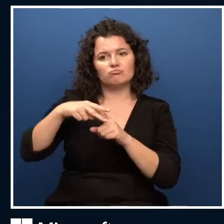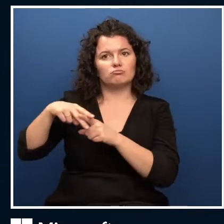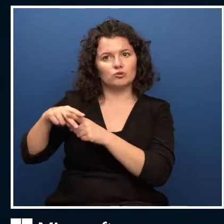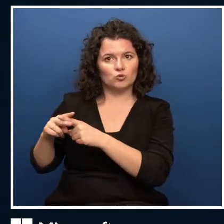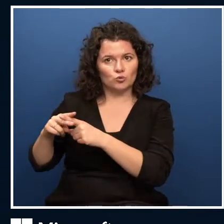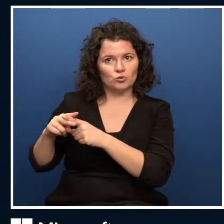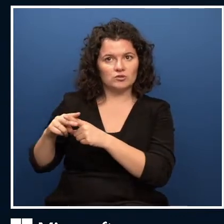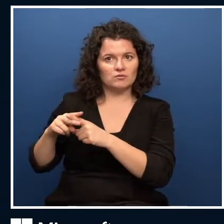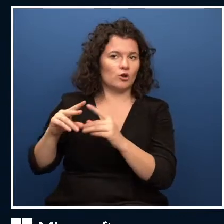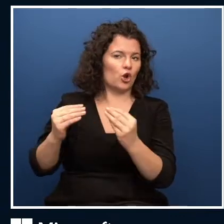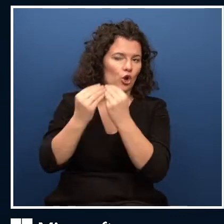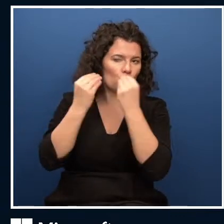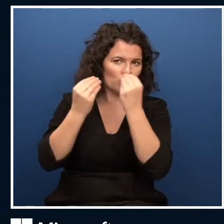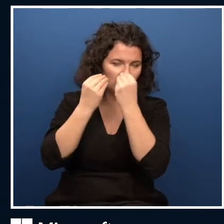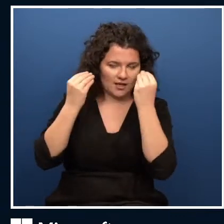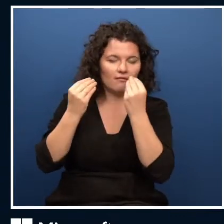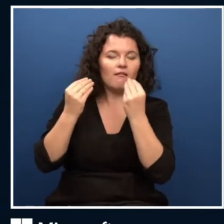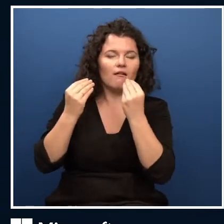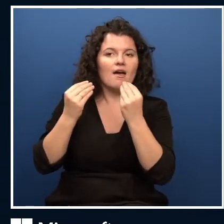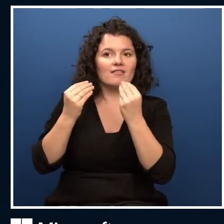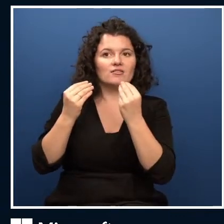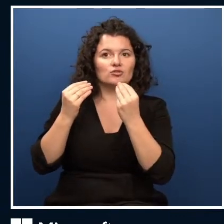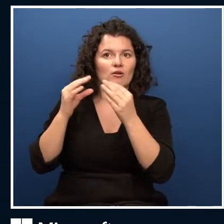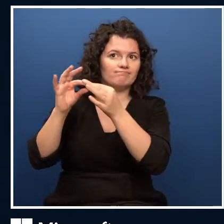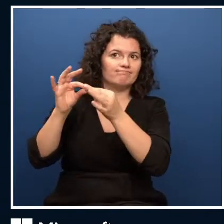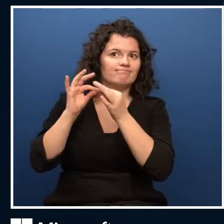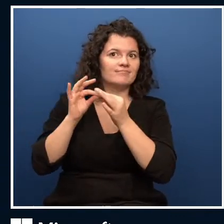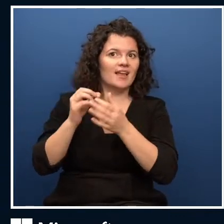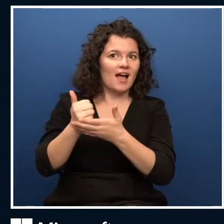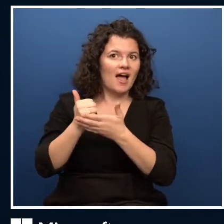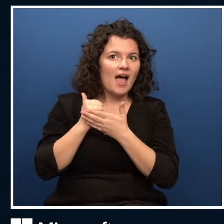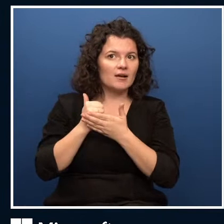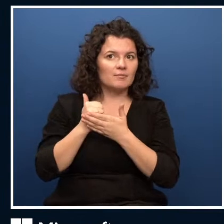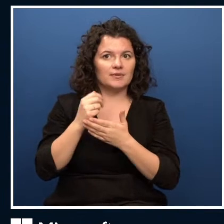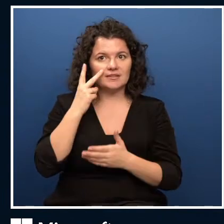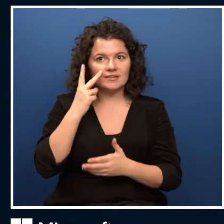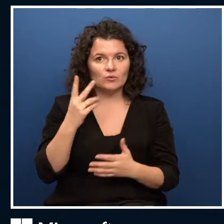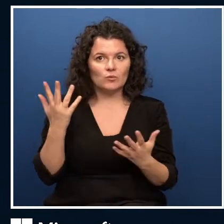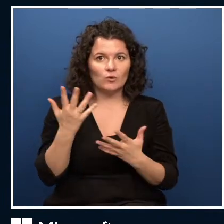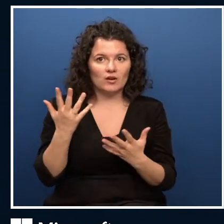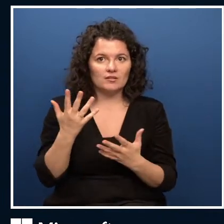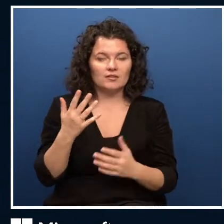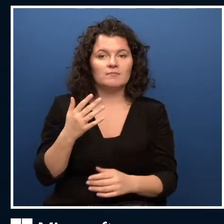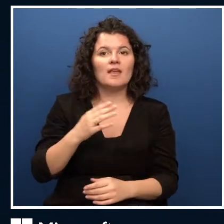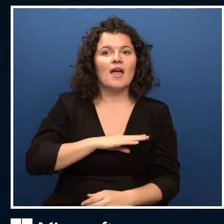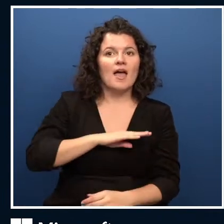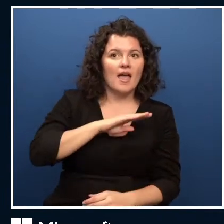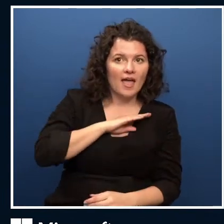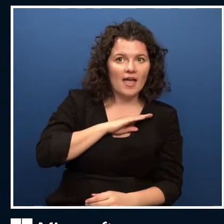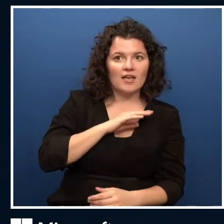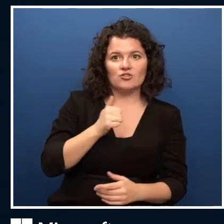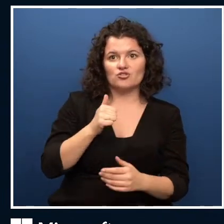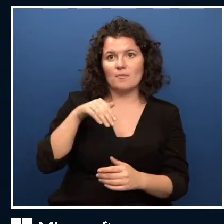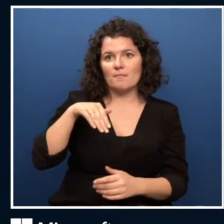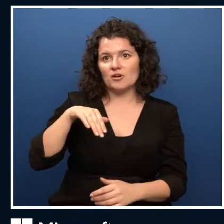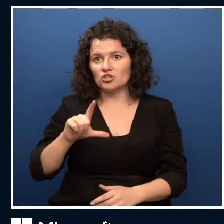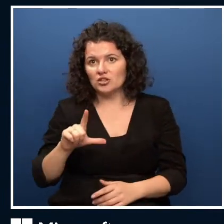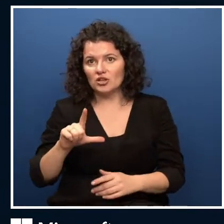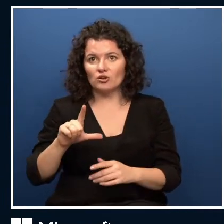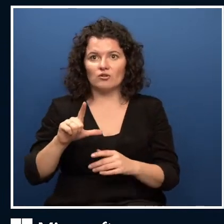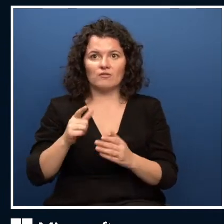picture about the edge computing, IoT, and machine learning, how to run the machine learning on the